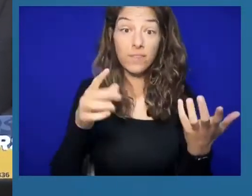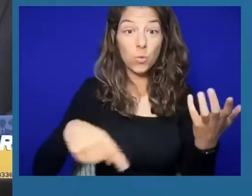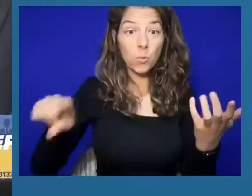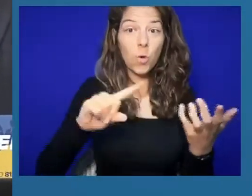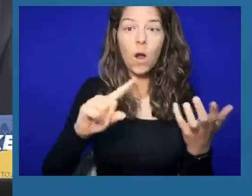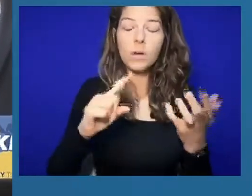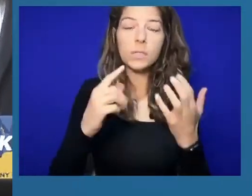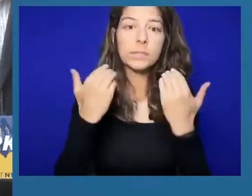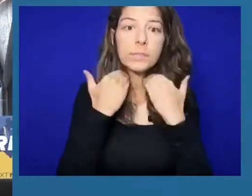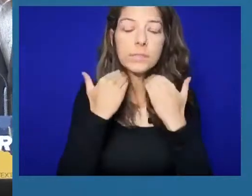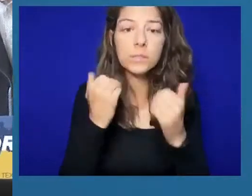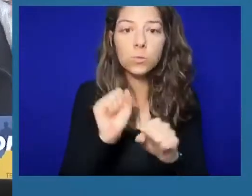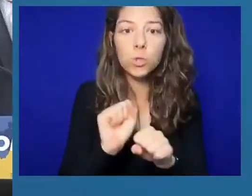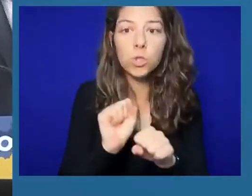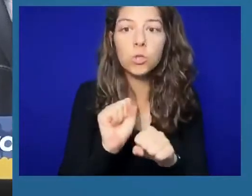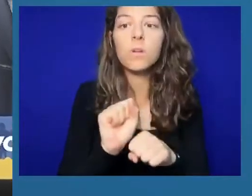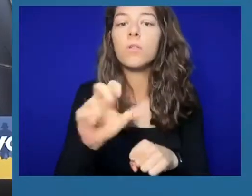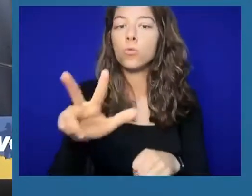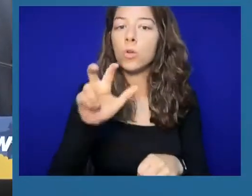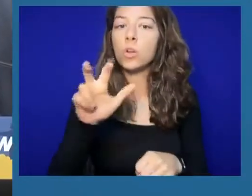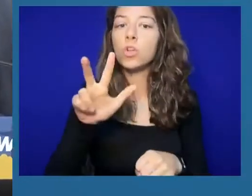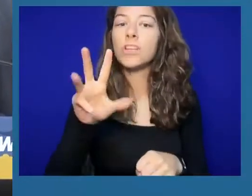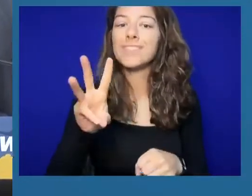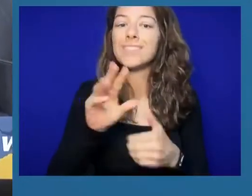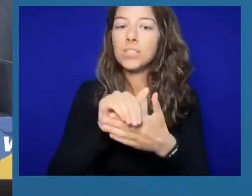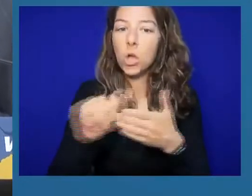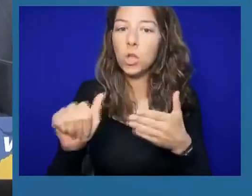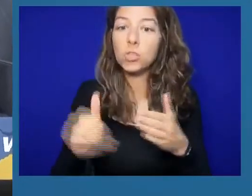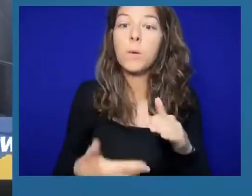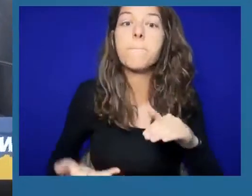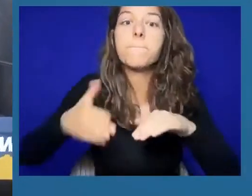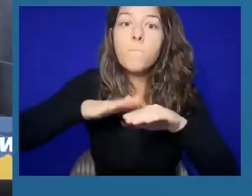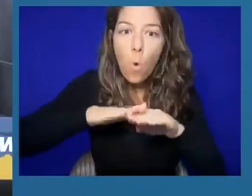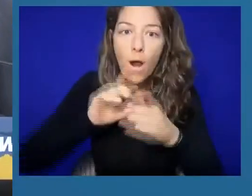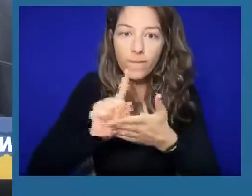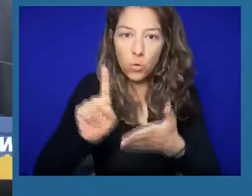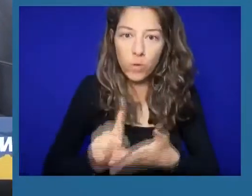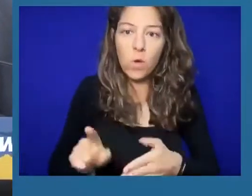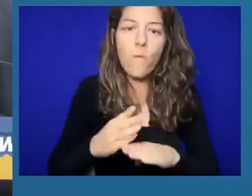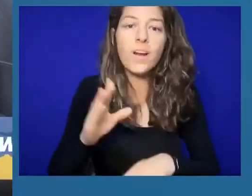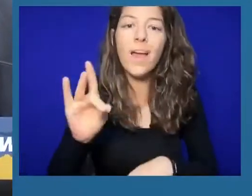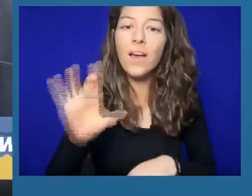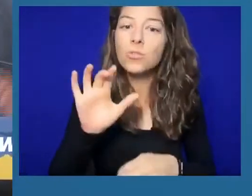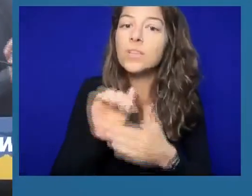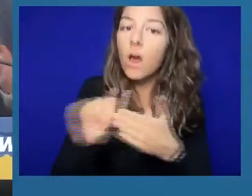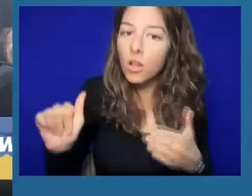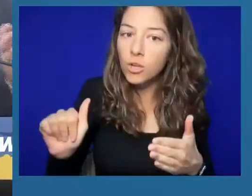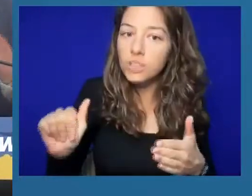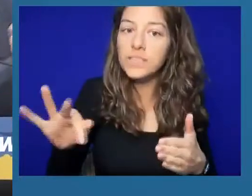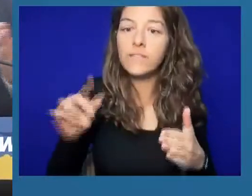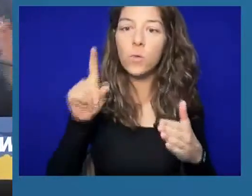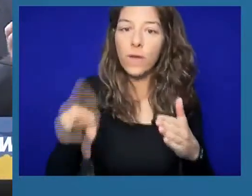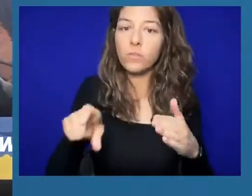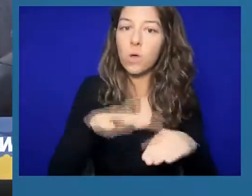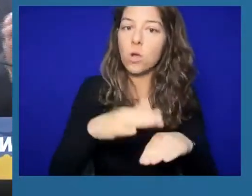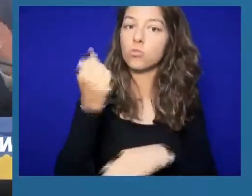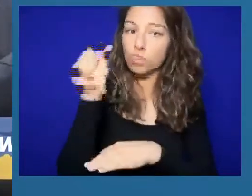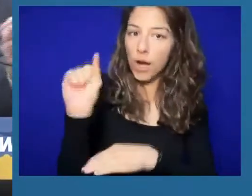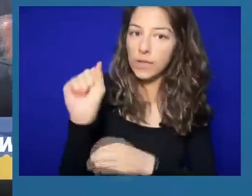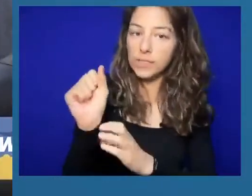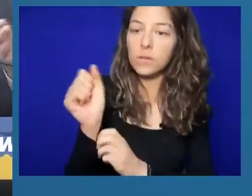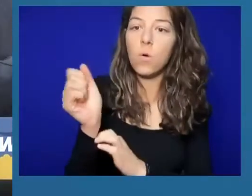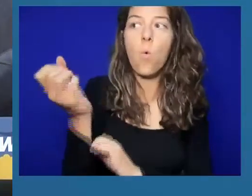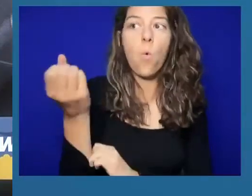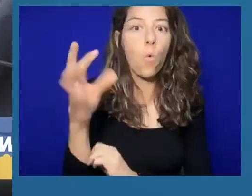work, it'll be $336 more a week, over $800 if you have to be on strike or you end